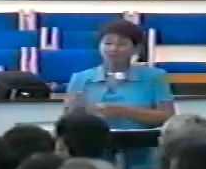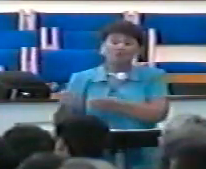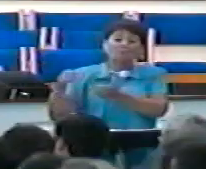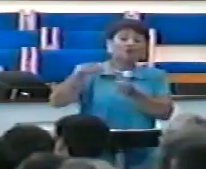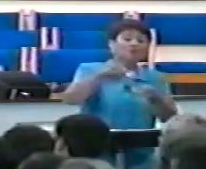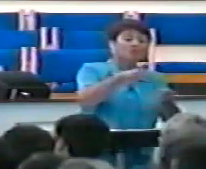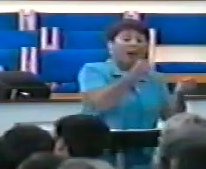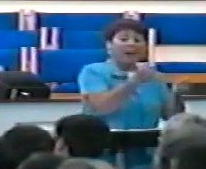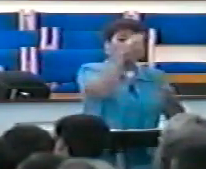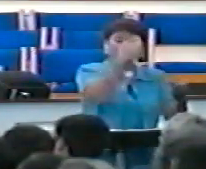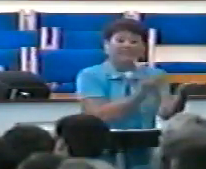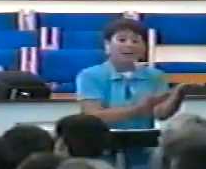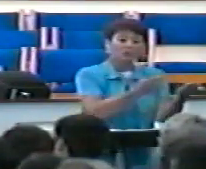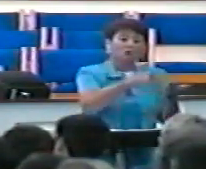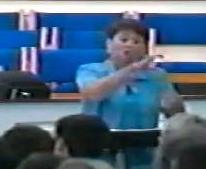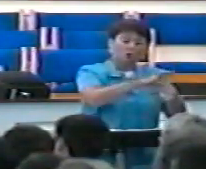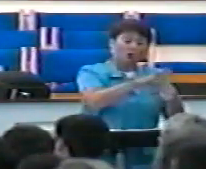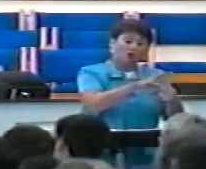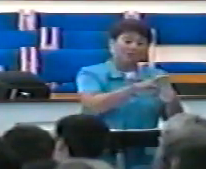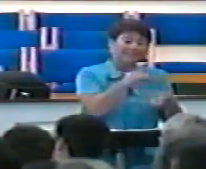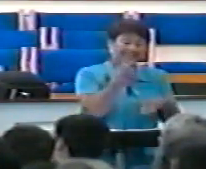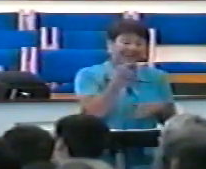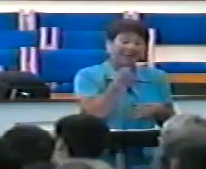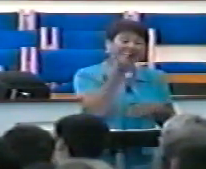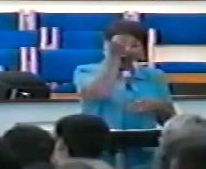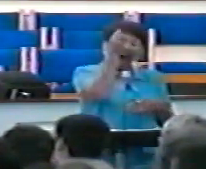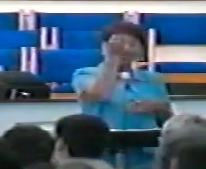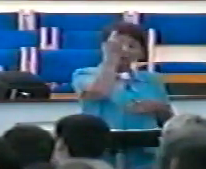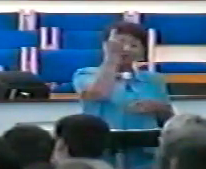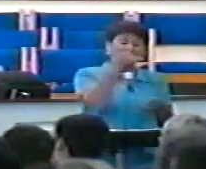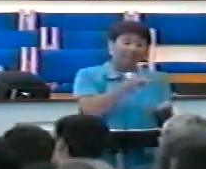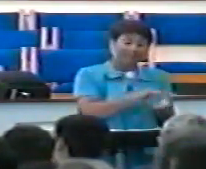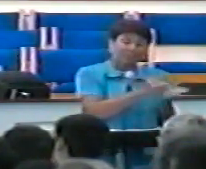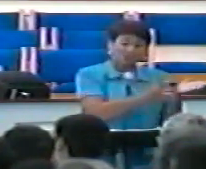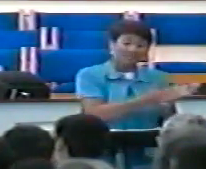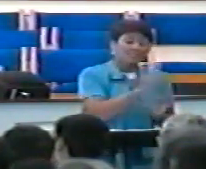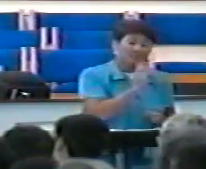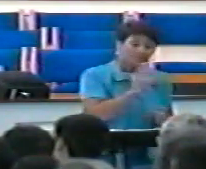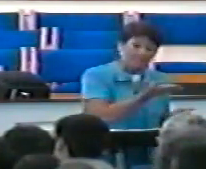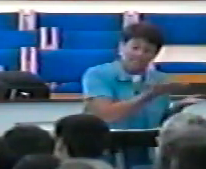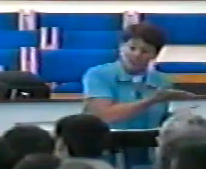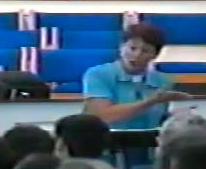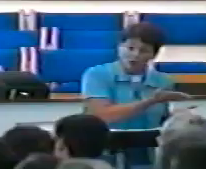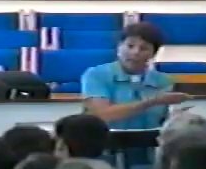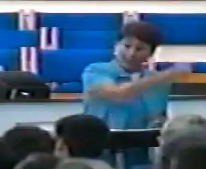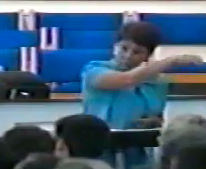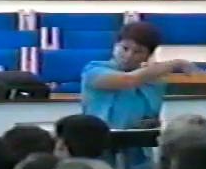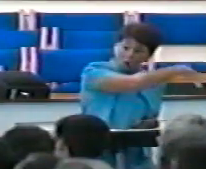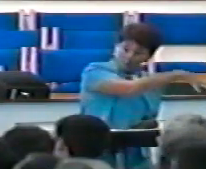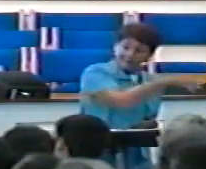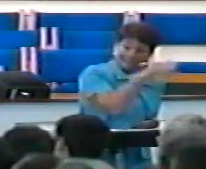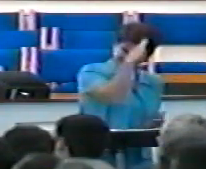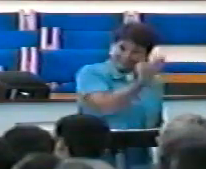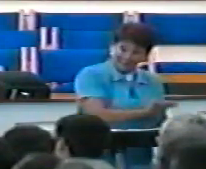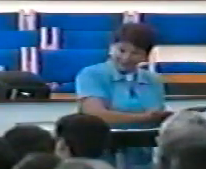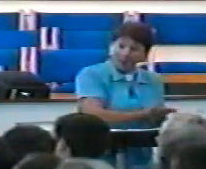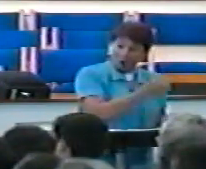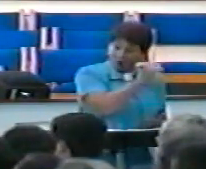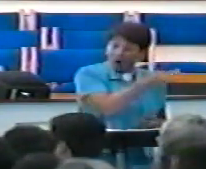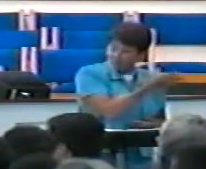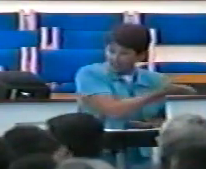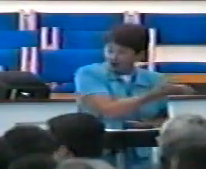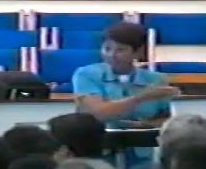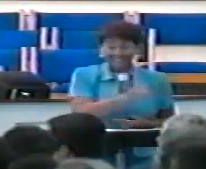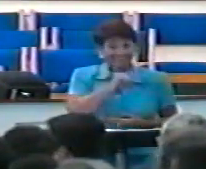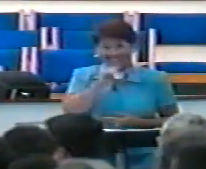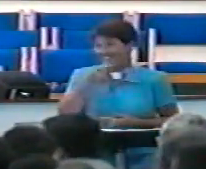meets there. You go on to church, drop his son off at church, and then go back home." He didn't say to his wife and the mother of the child, "You take